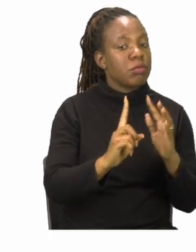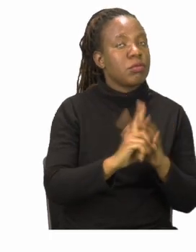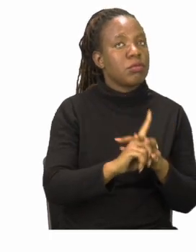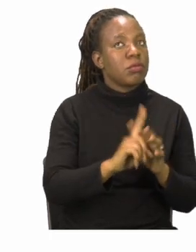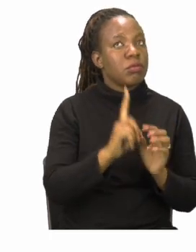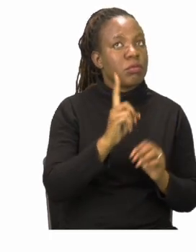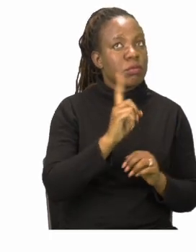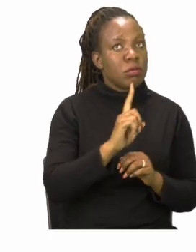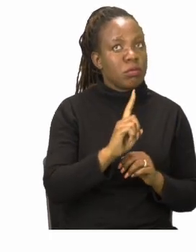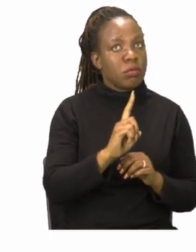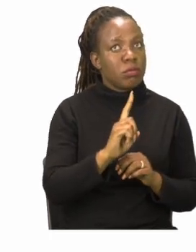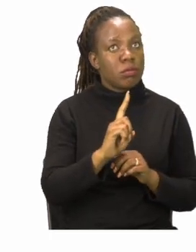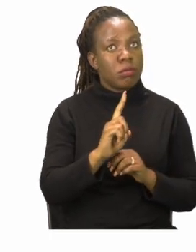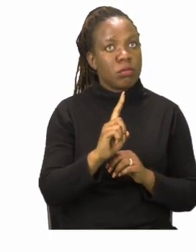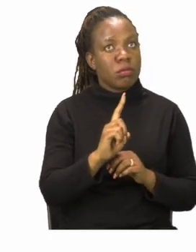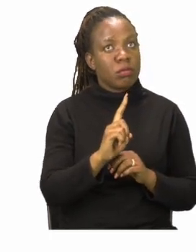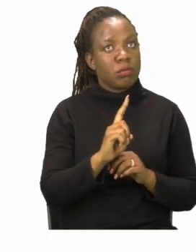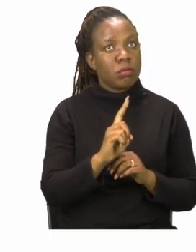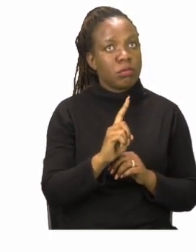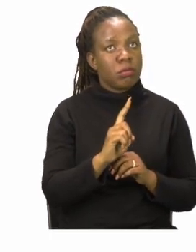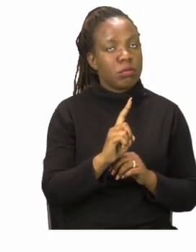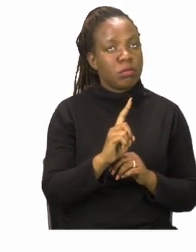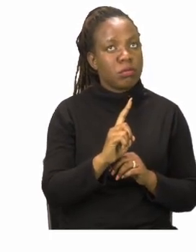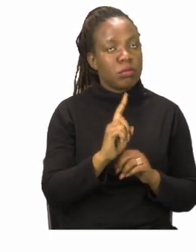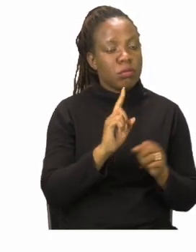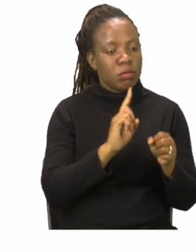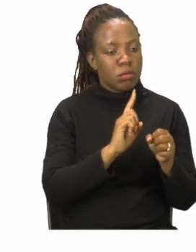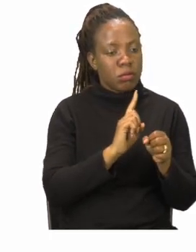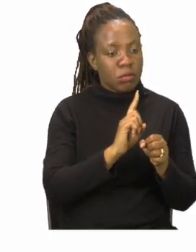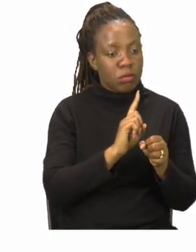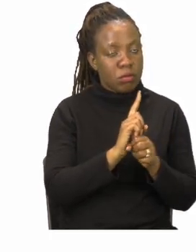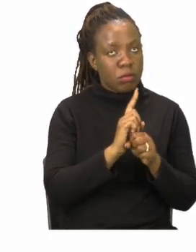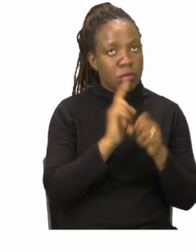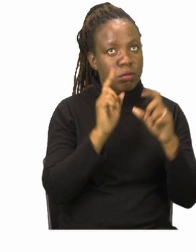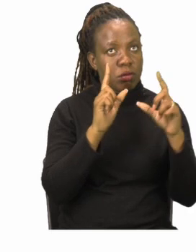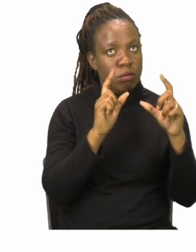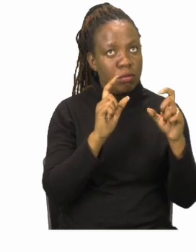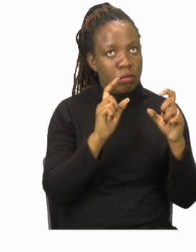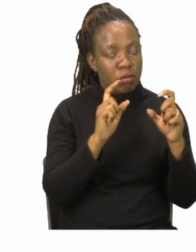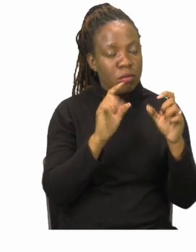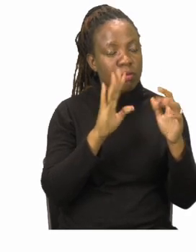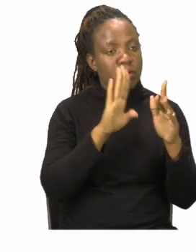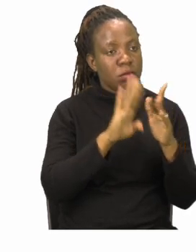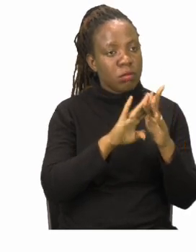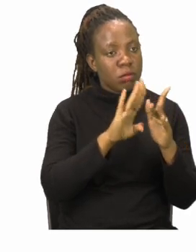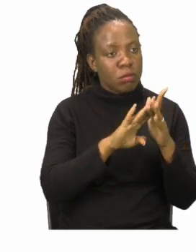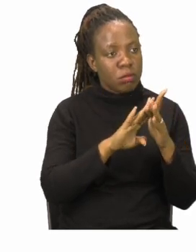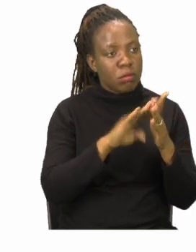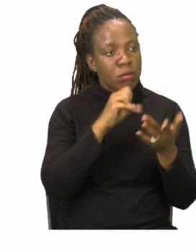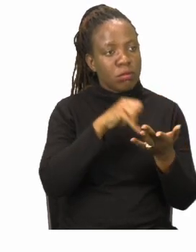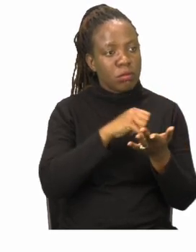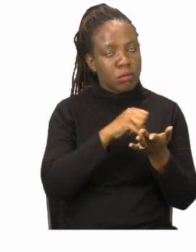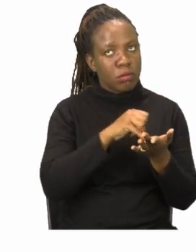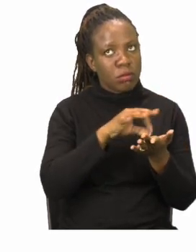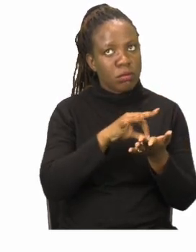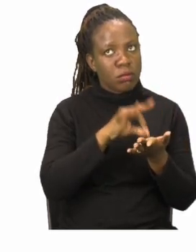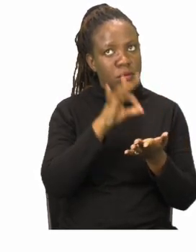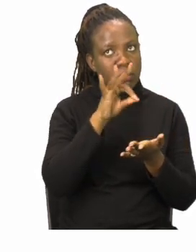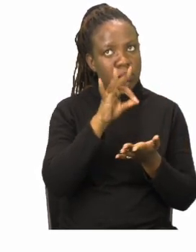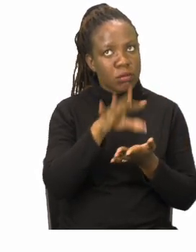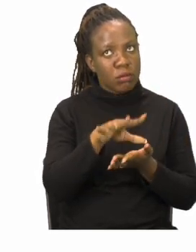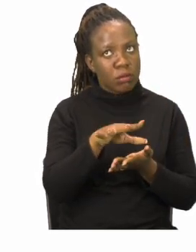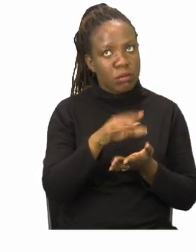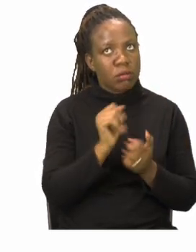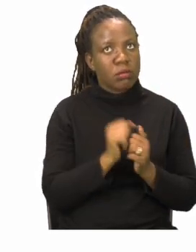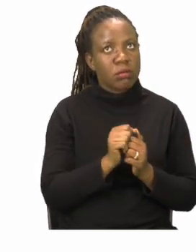Okay, in the first picture, you can write a sentence about the seeds. Maybe you